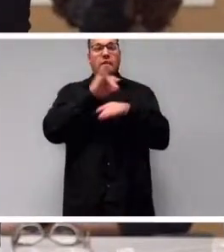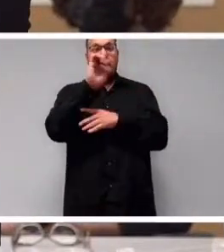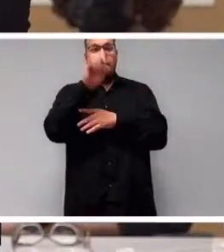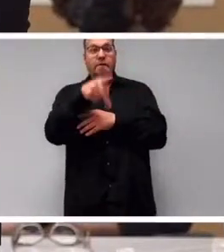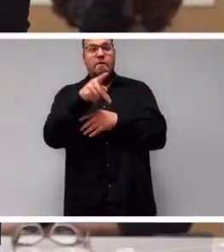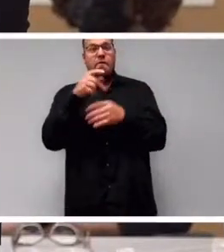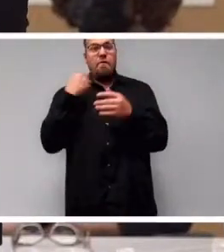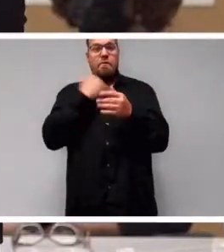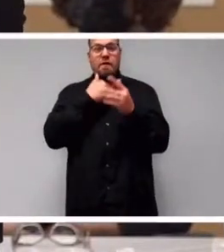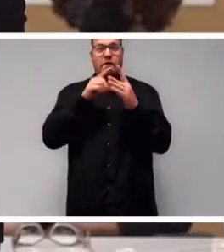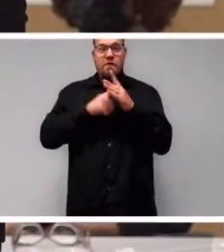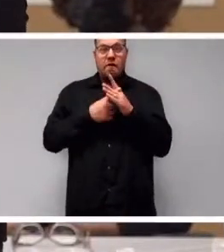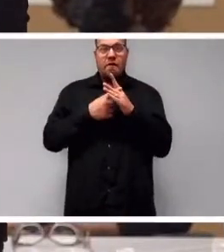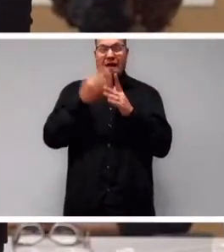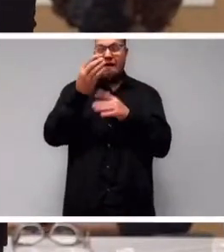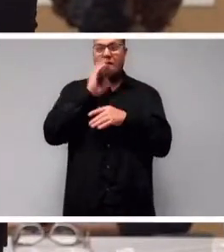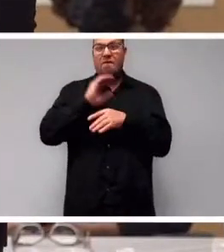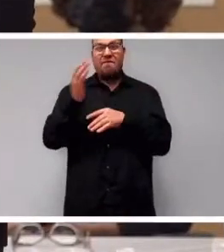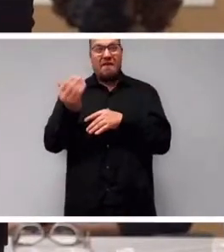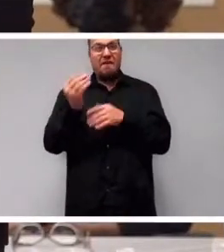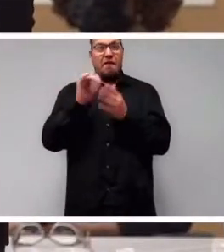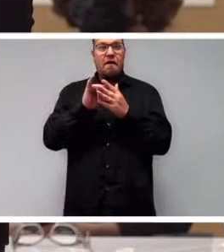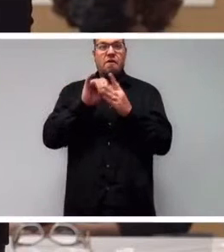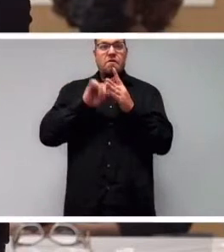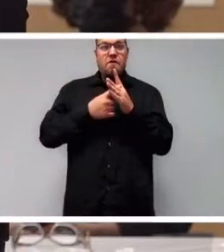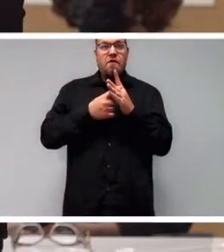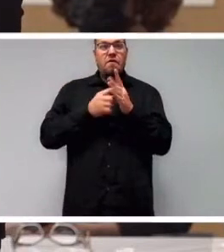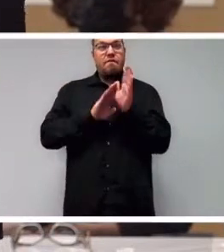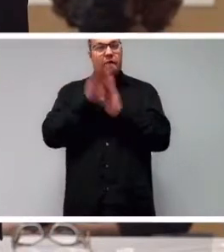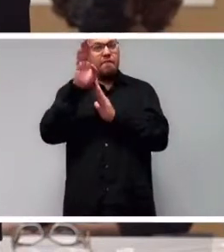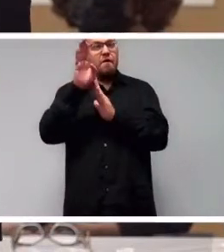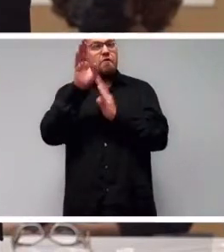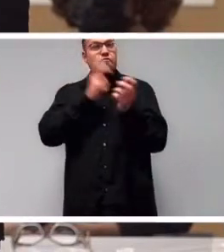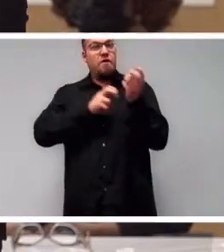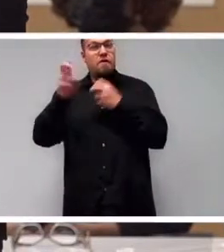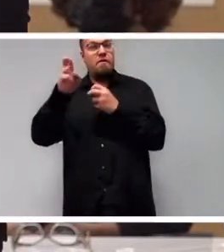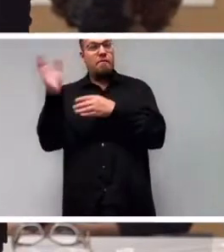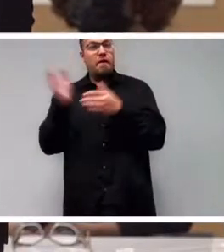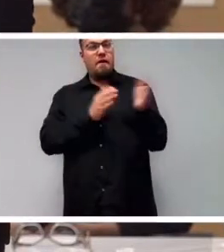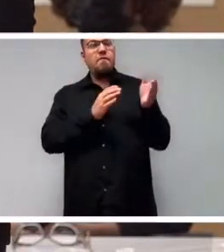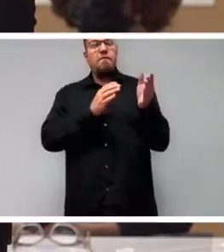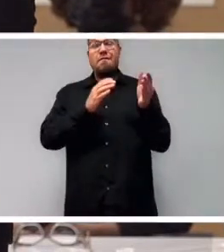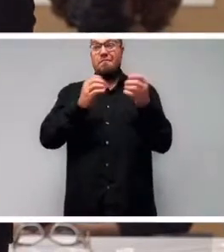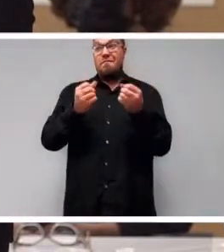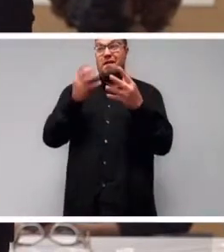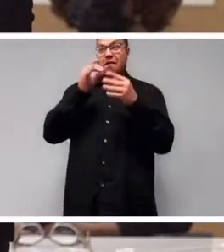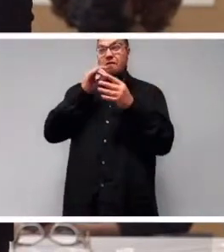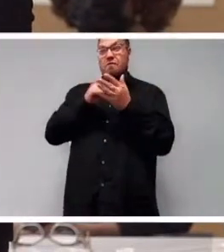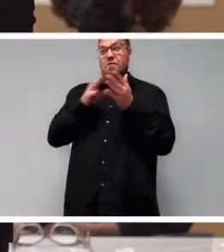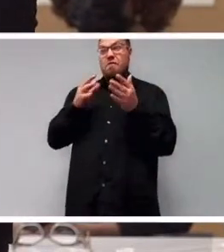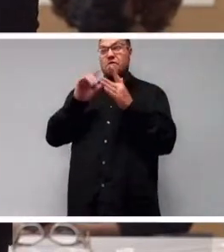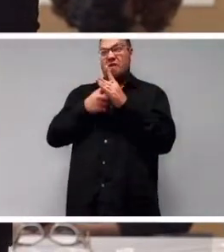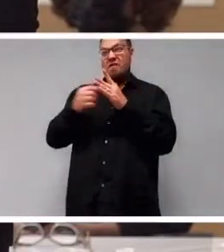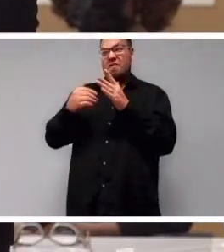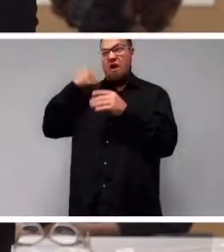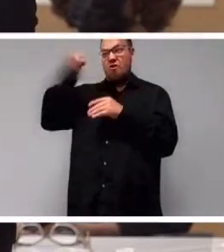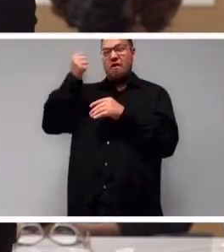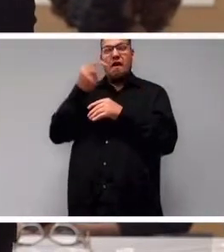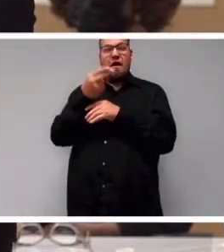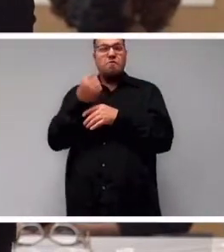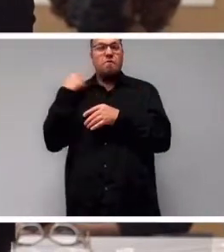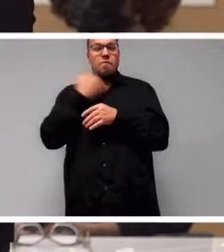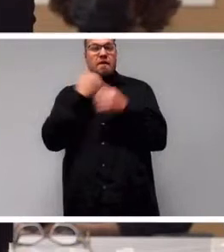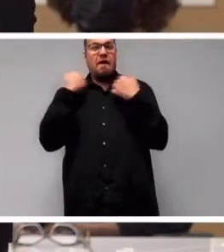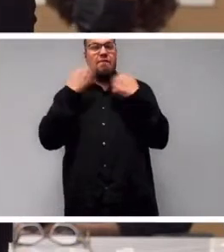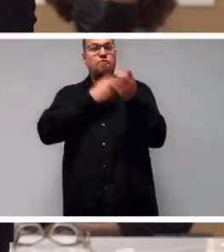15. So within their IEP, we start developing a transition plan. Many students start younger. In the high school setting, we have youth transition